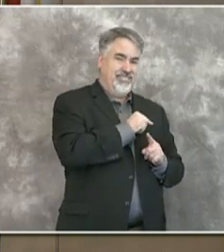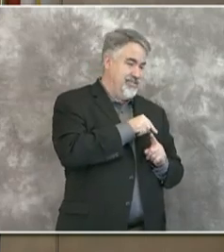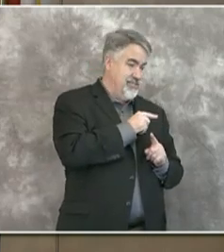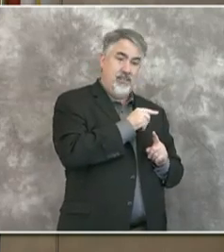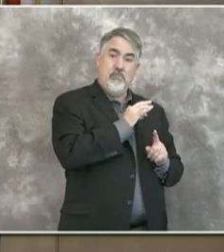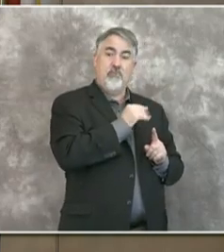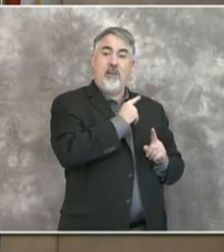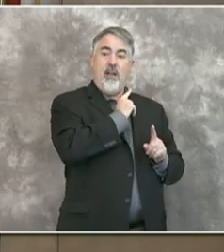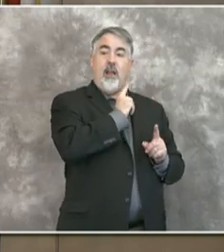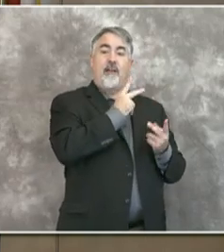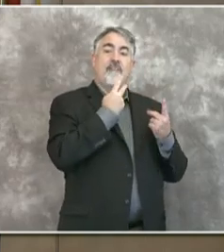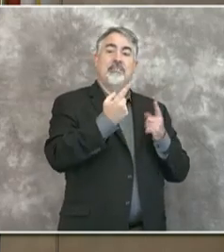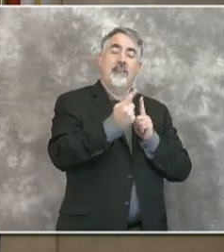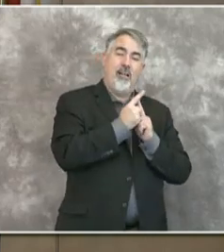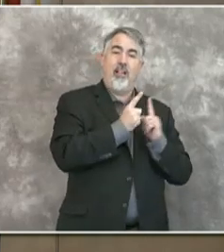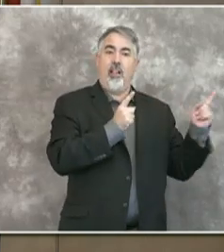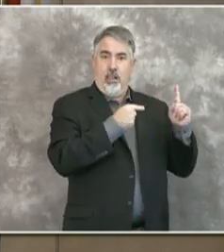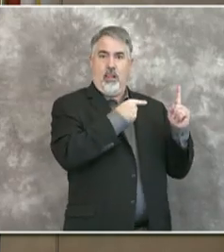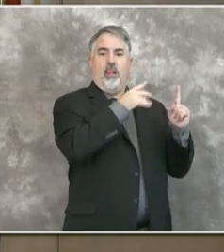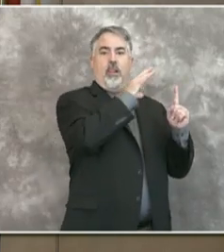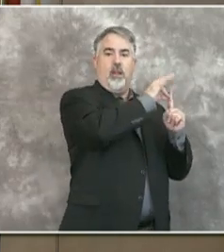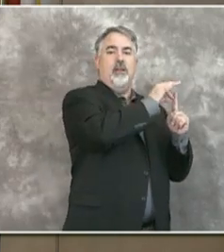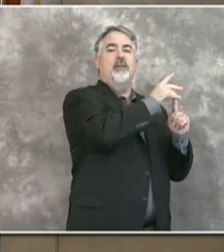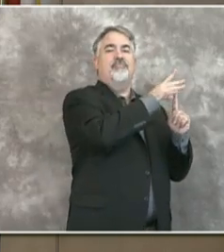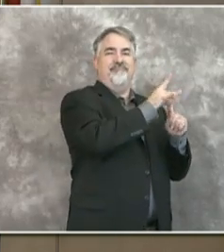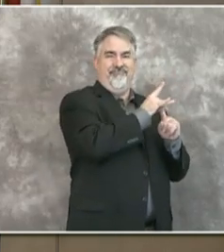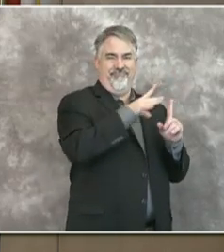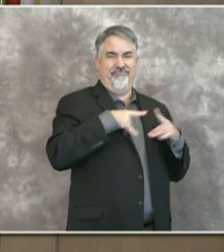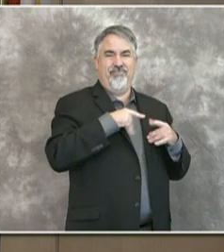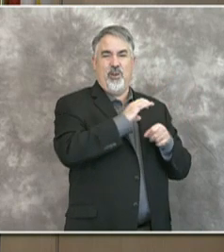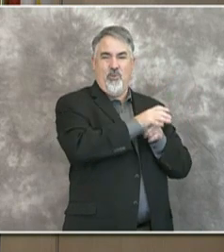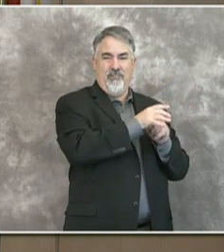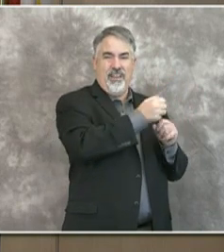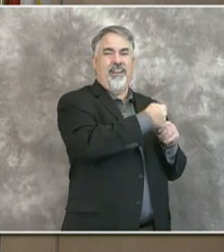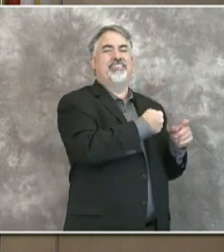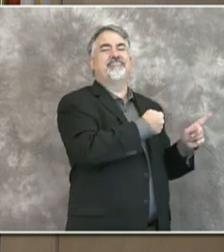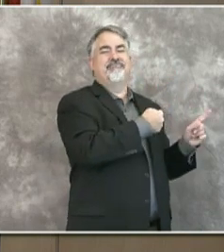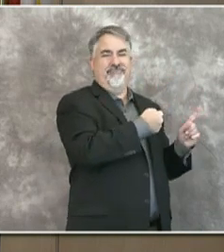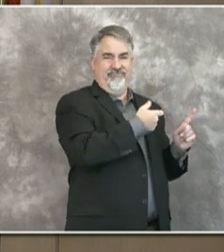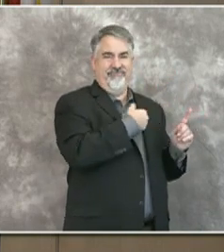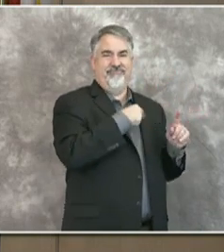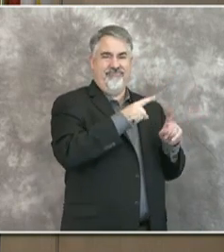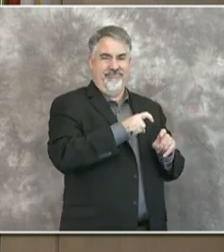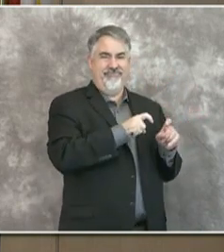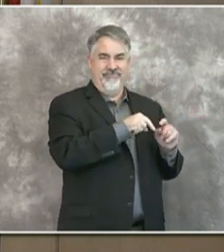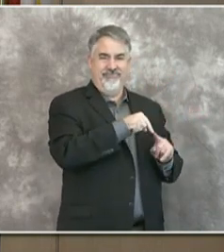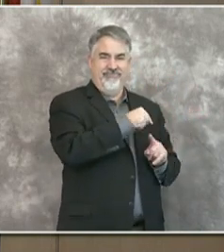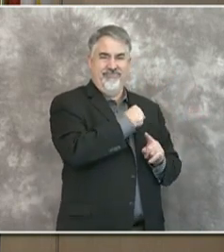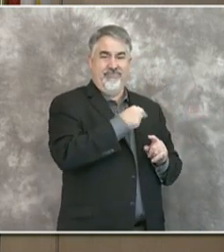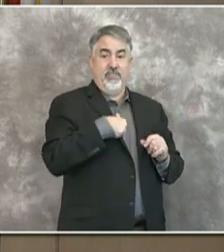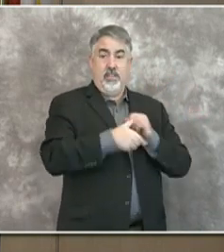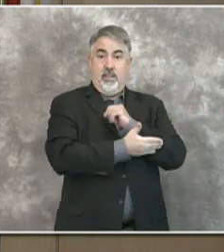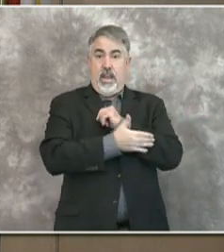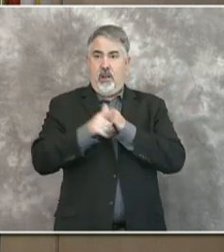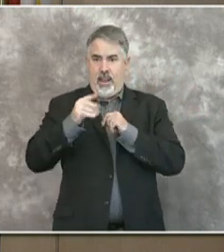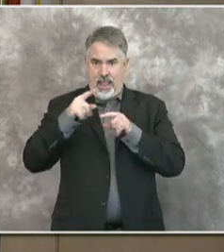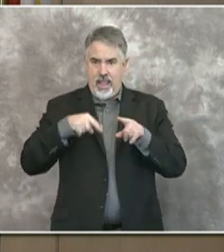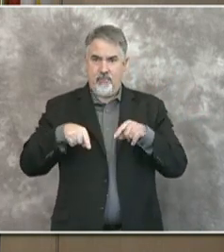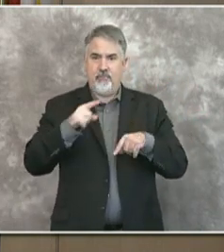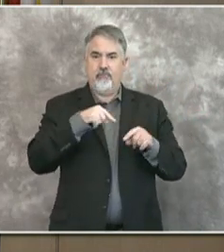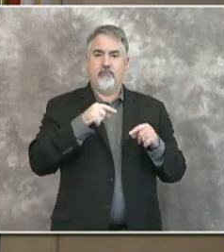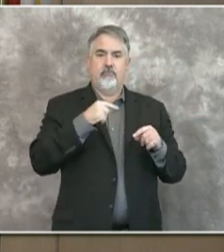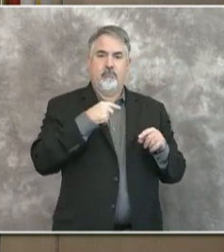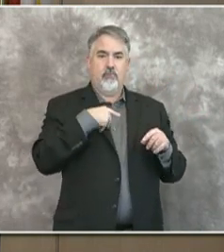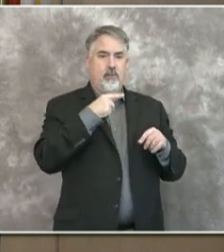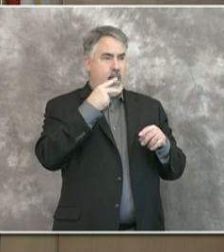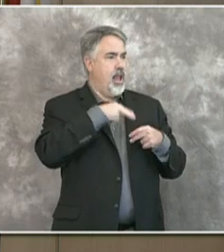every COVID-positive case that's turned up by our county public health lab and labs of each of our hospital and healthcare facilities